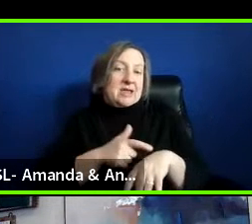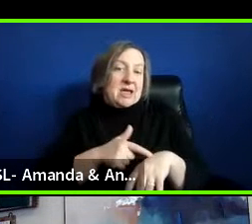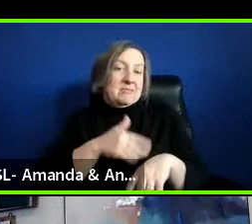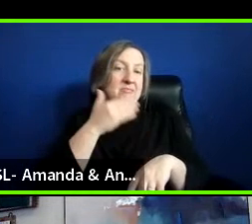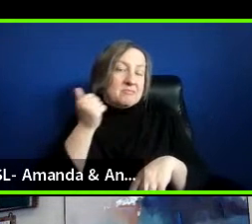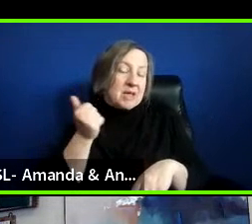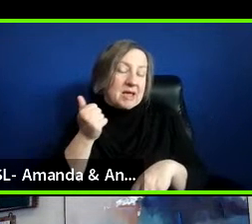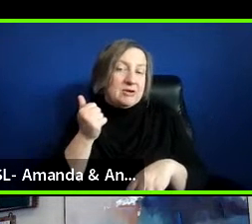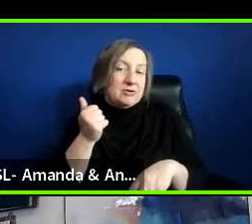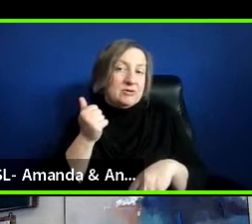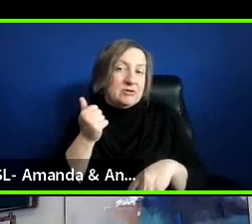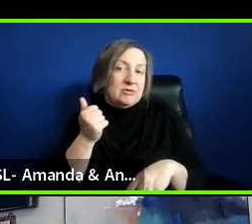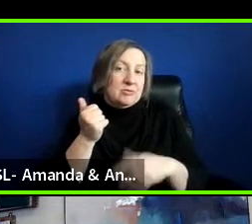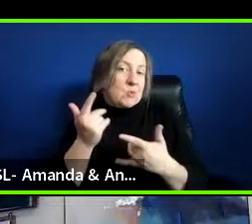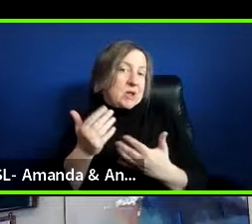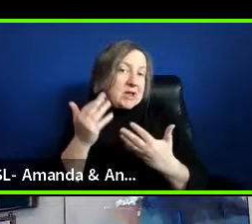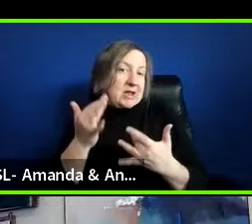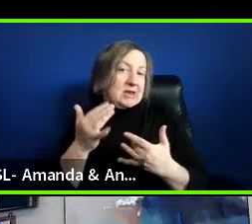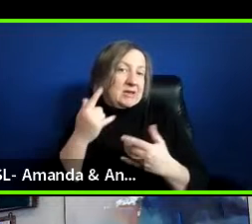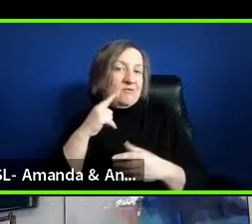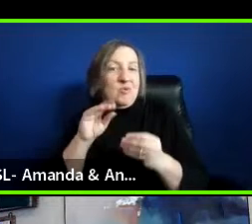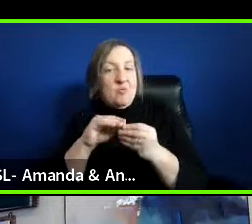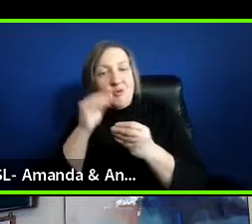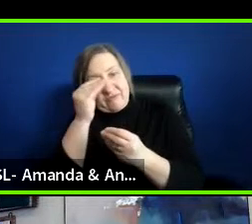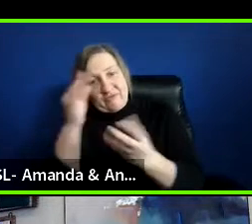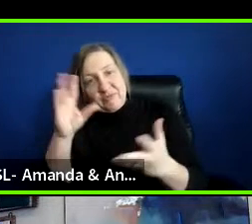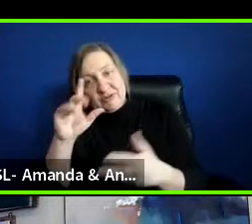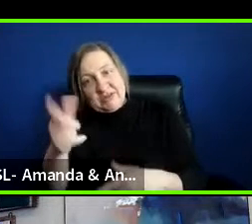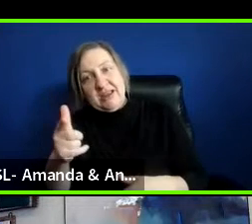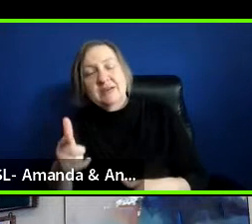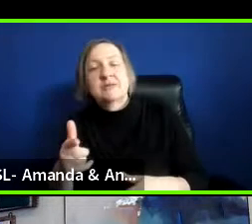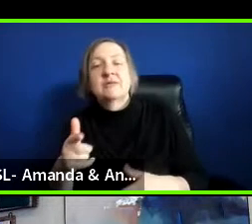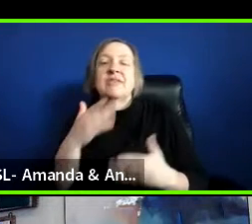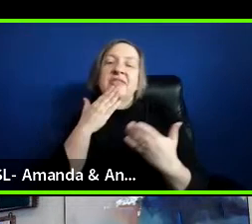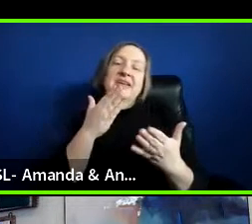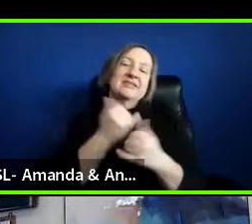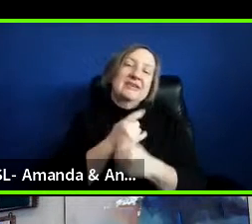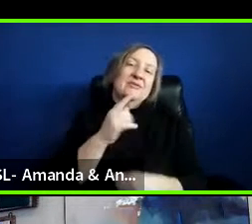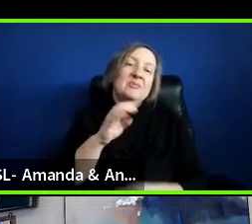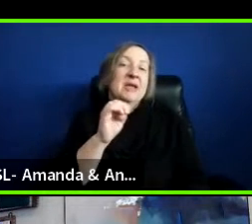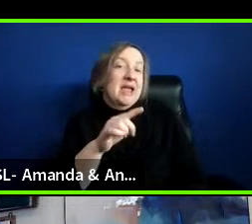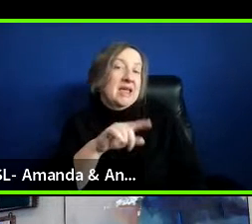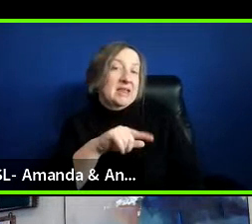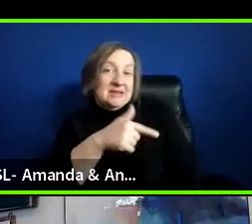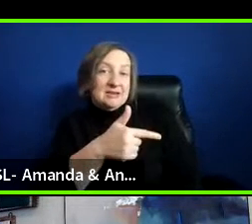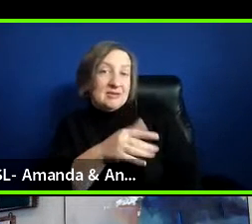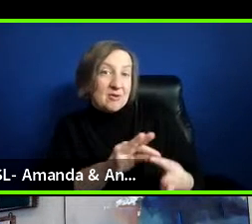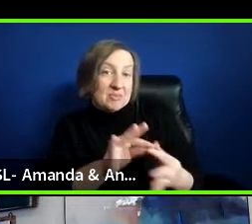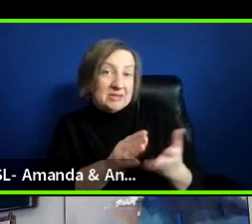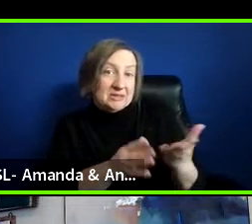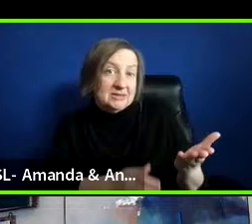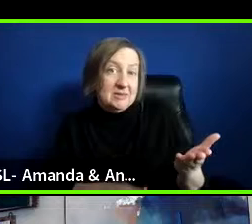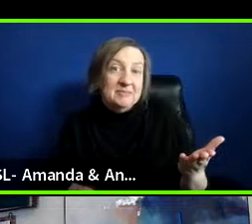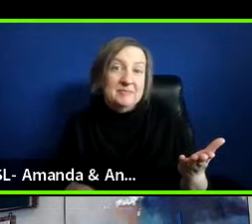with more data down the road makes great sense. So thanks to everyone. Ed, additional comments?